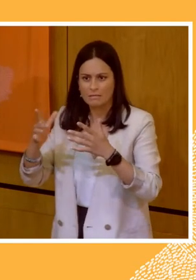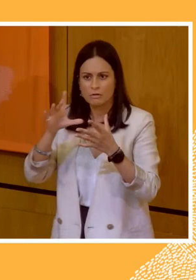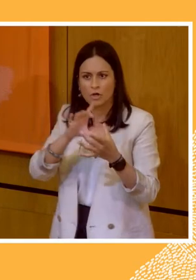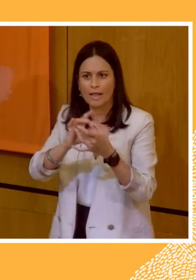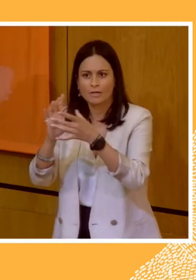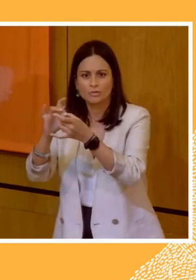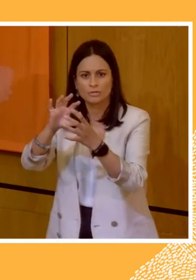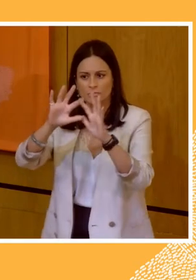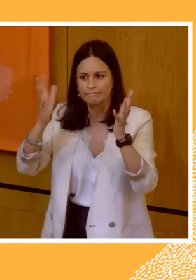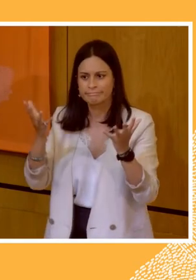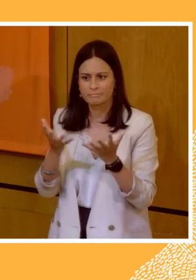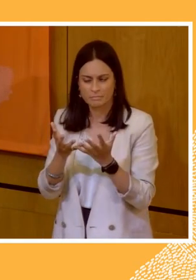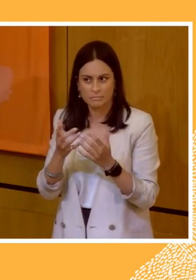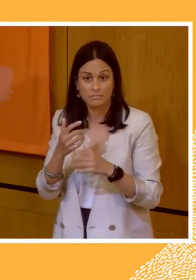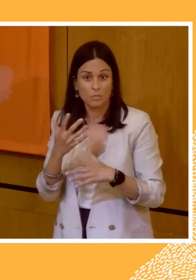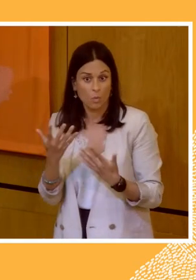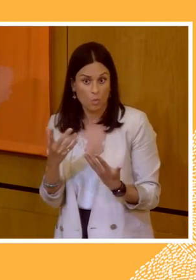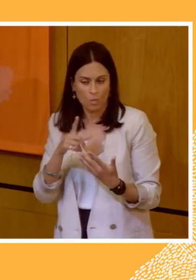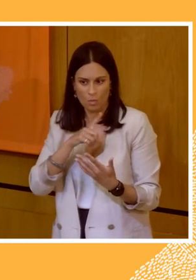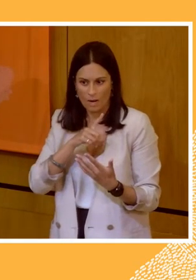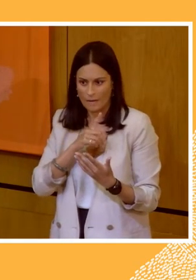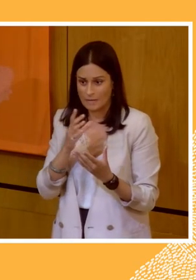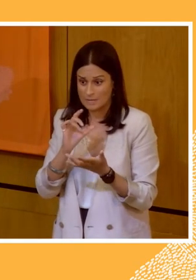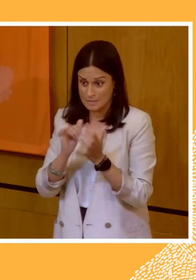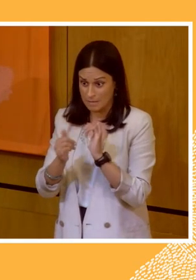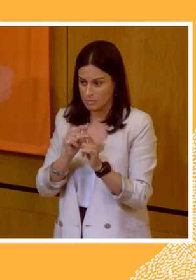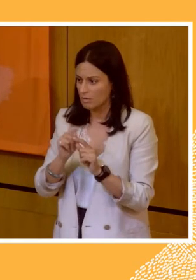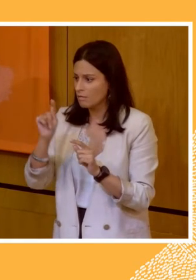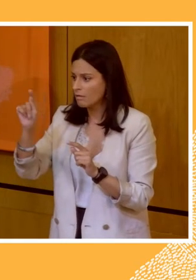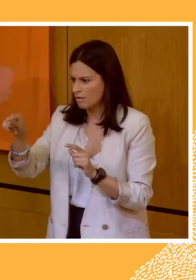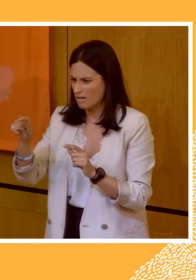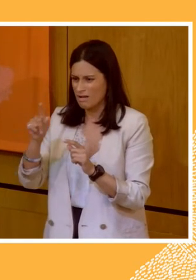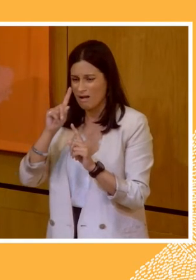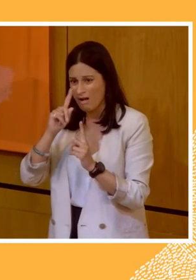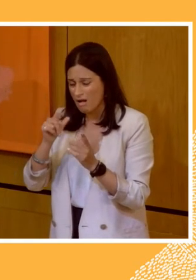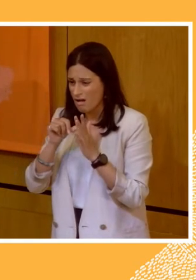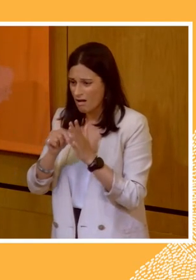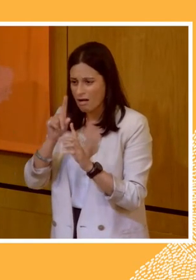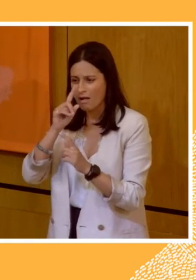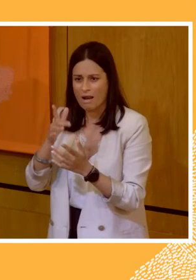the globe in places that are extremely hard to live in.